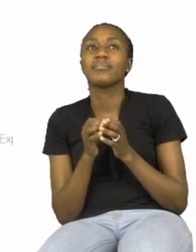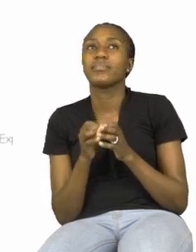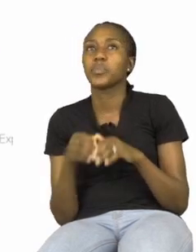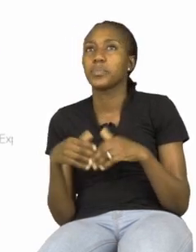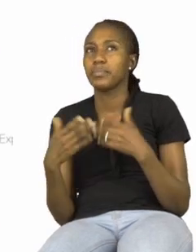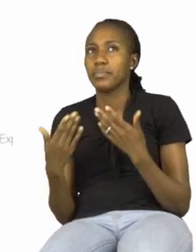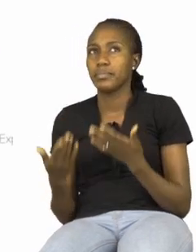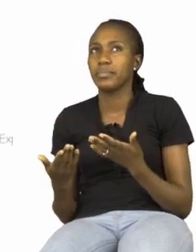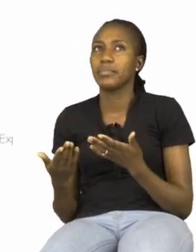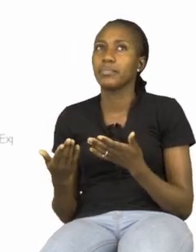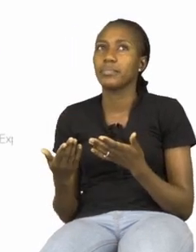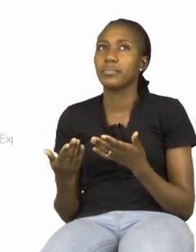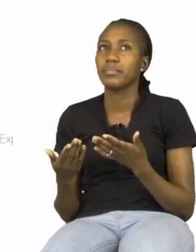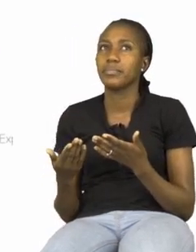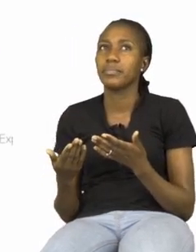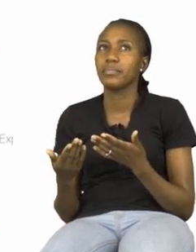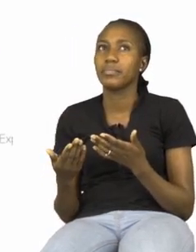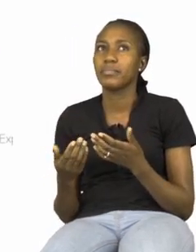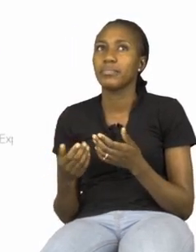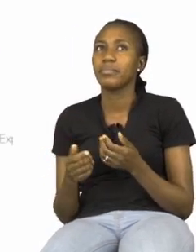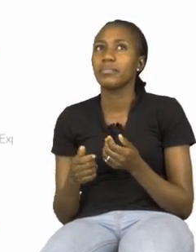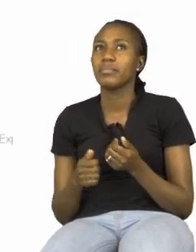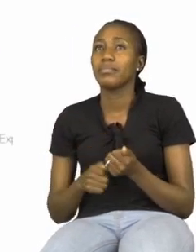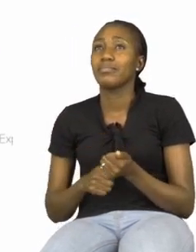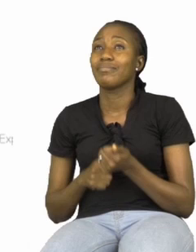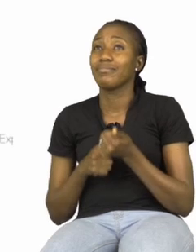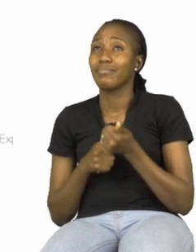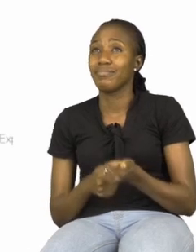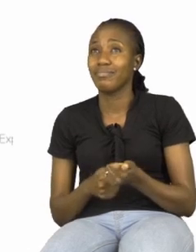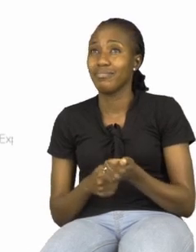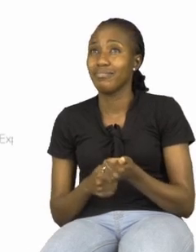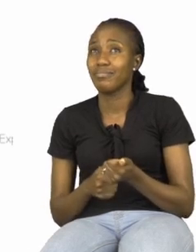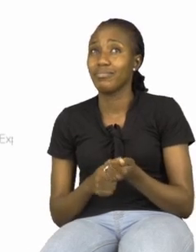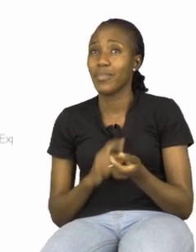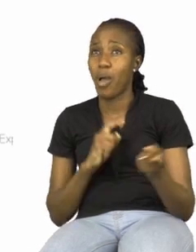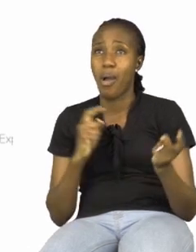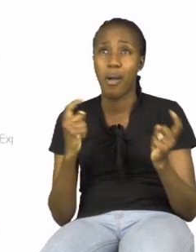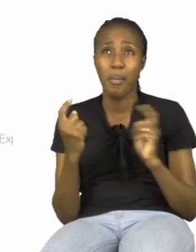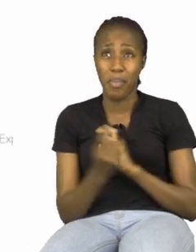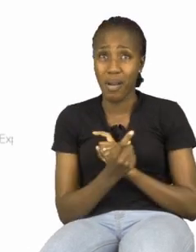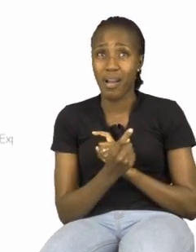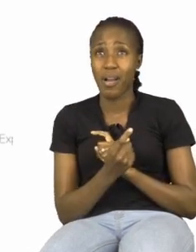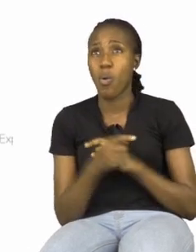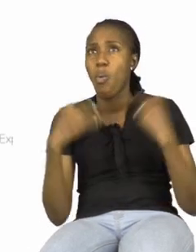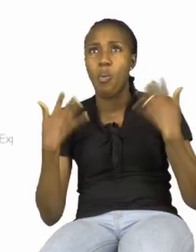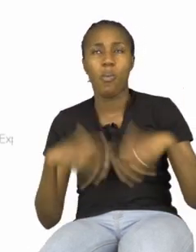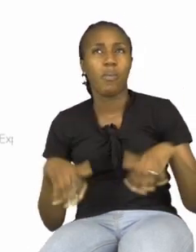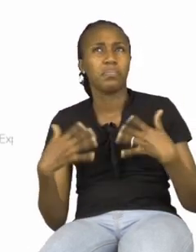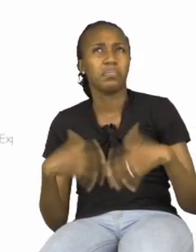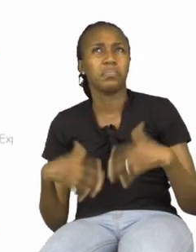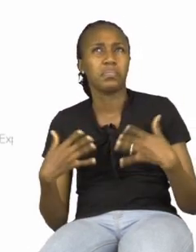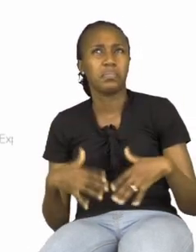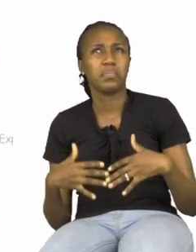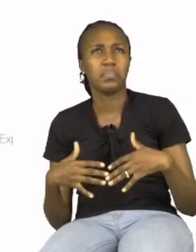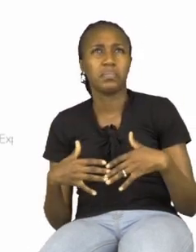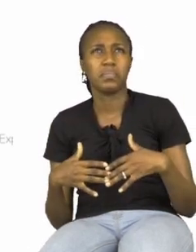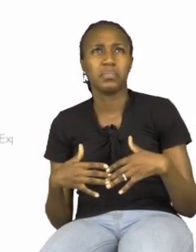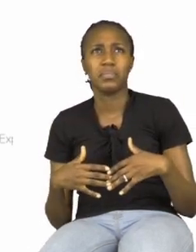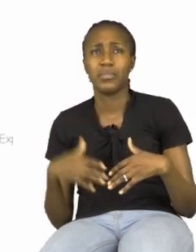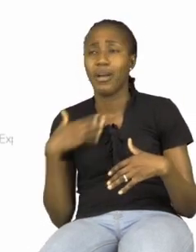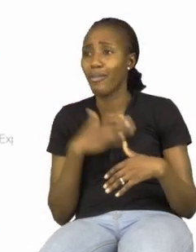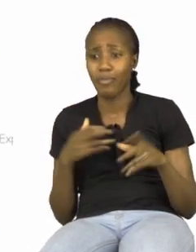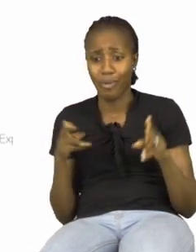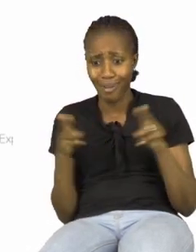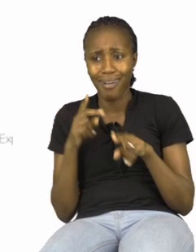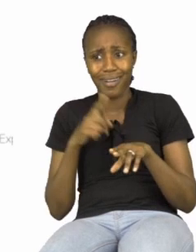think how hockey has transformed over the years, it's phenomenal in such a, it feels like a short period,